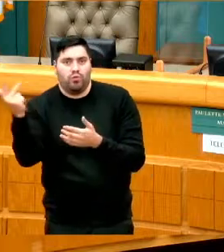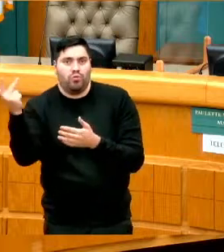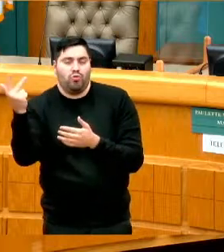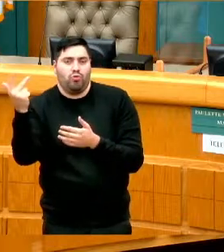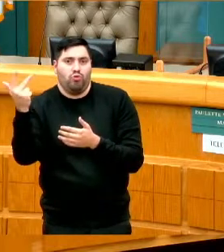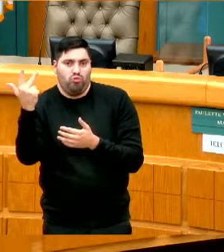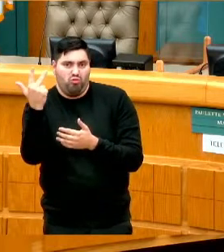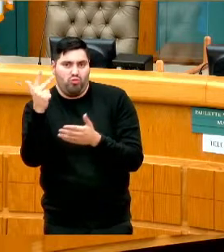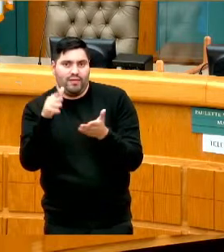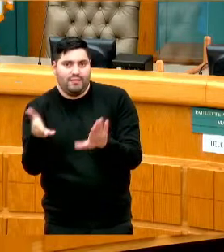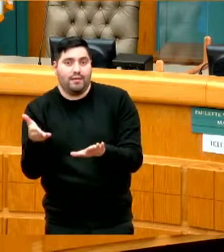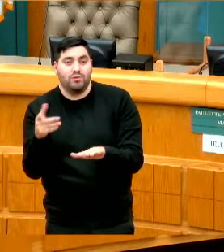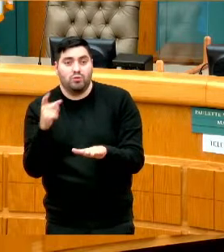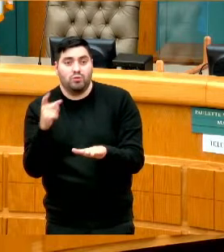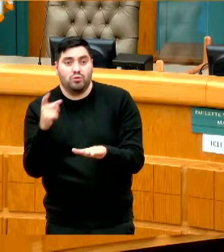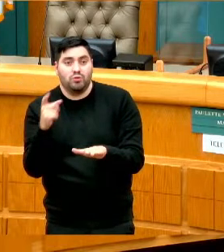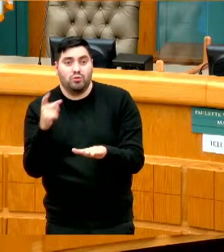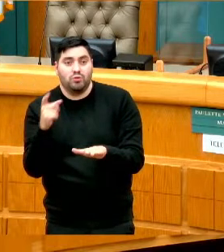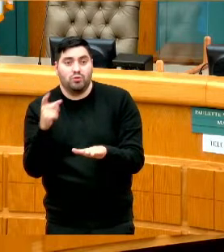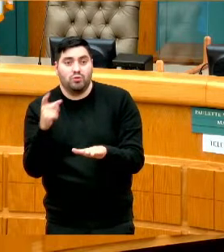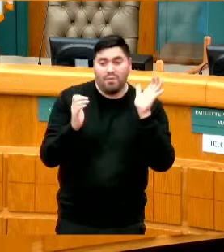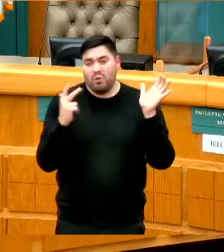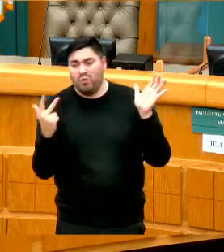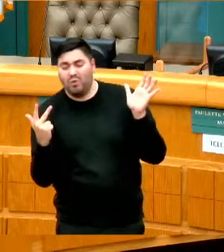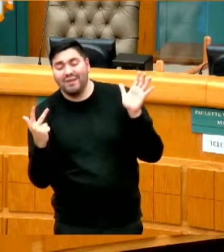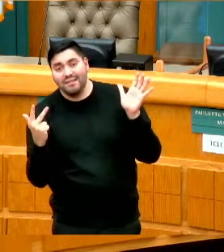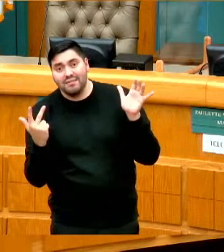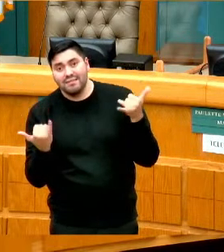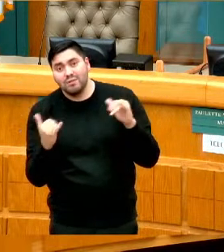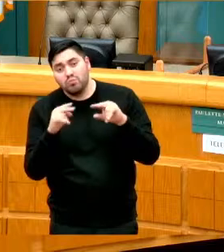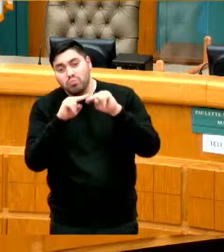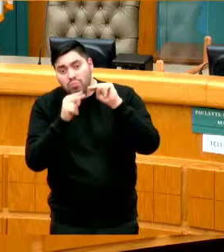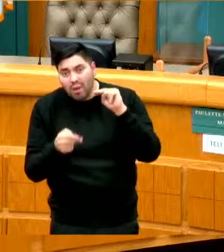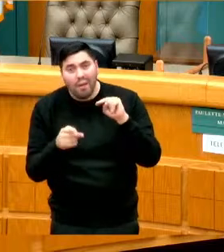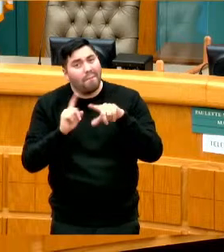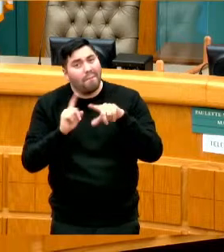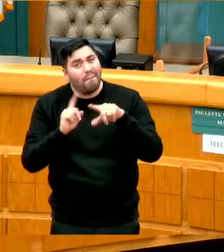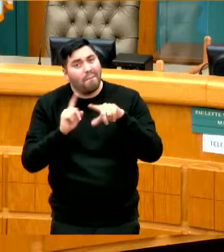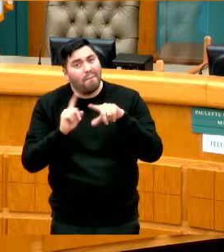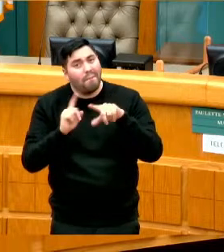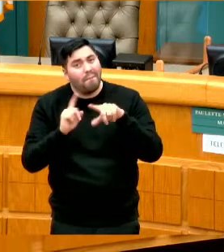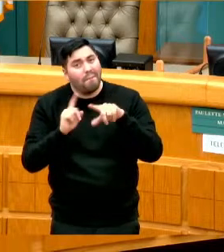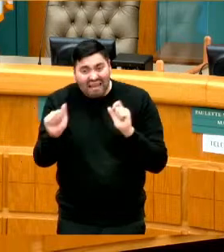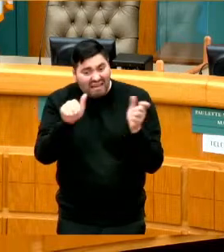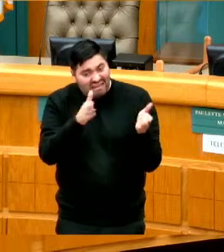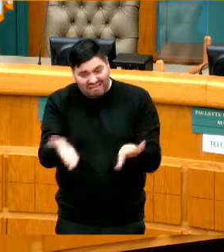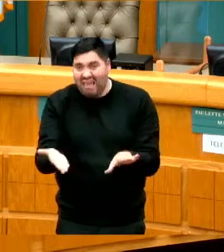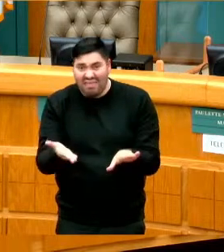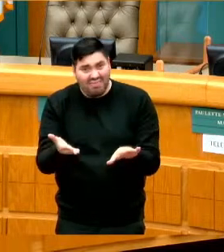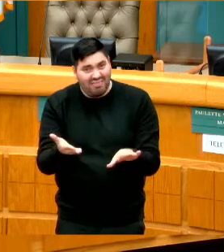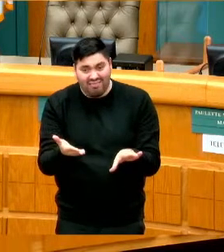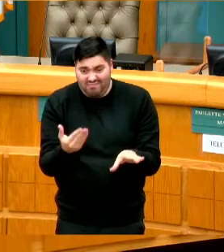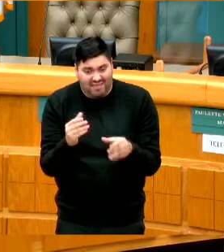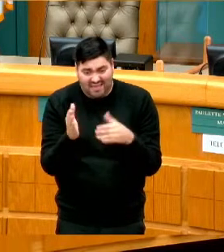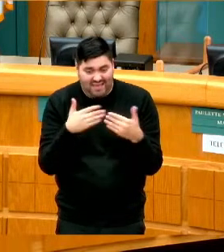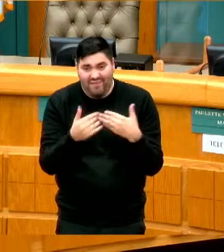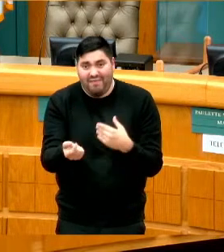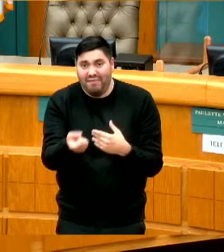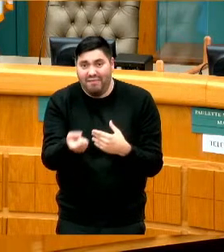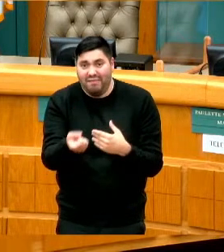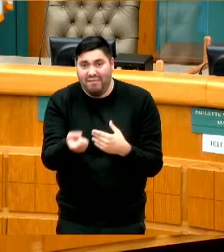that's good news that the deaths are decreasing, but we do know that any death of any person is one that we need